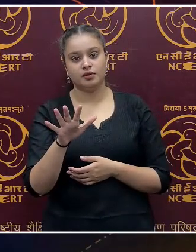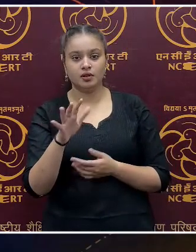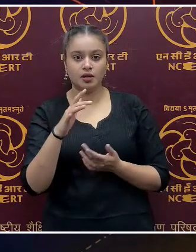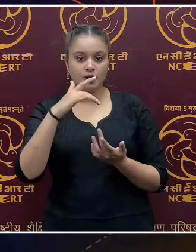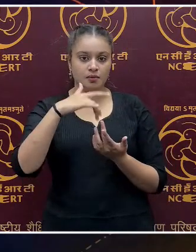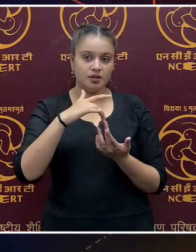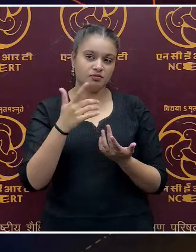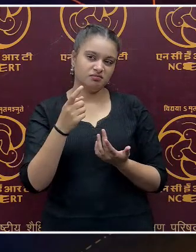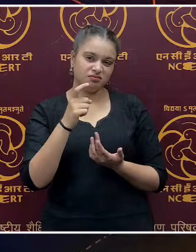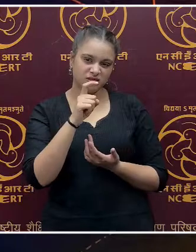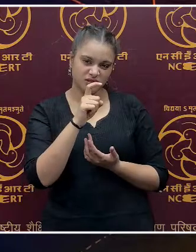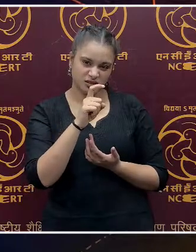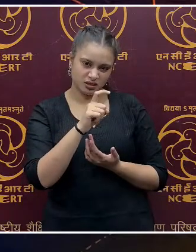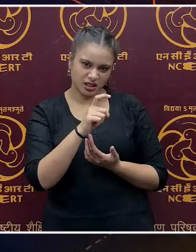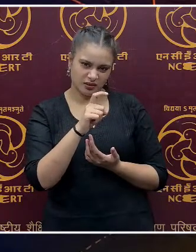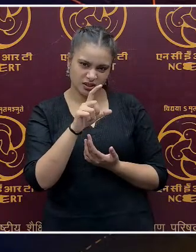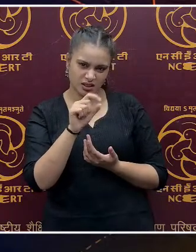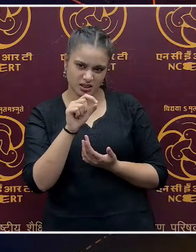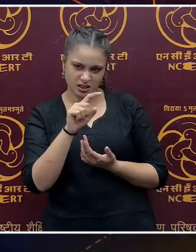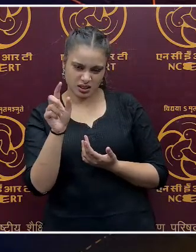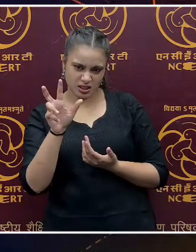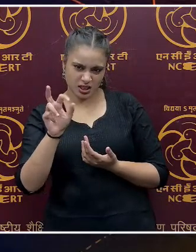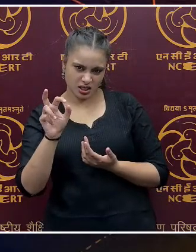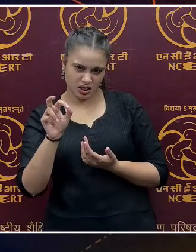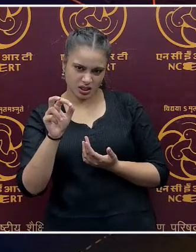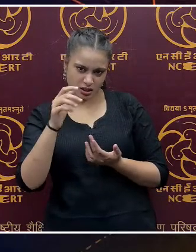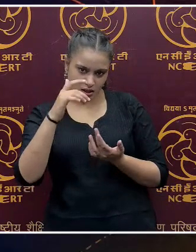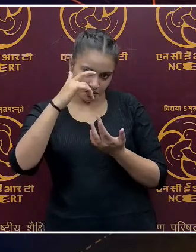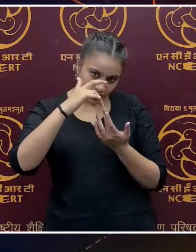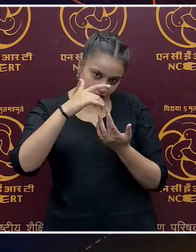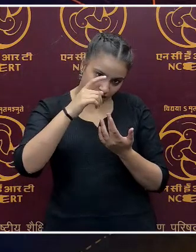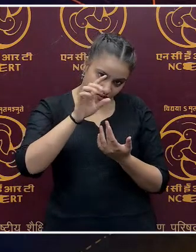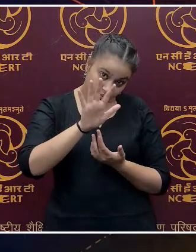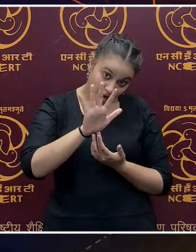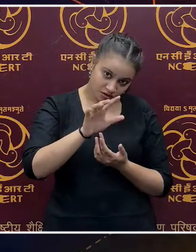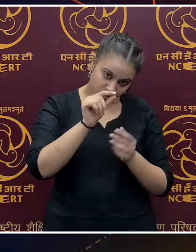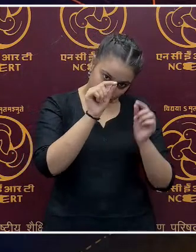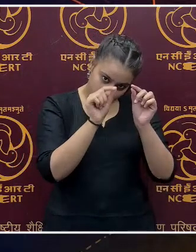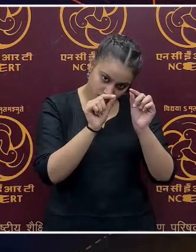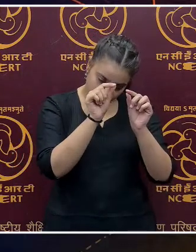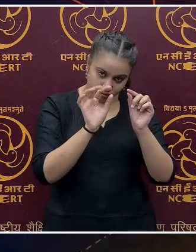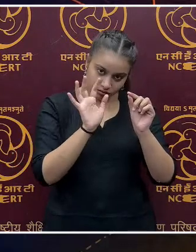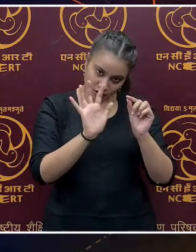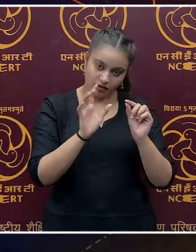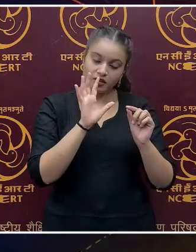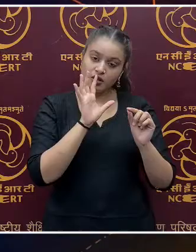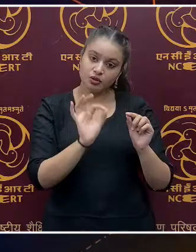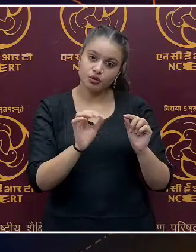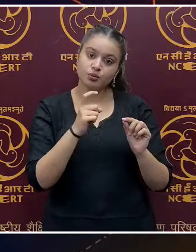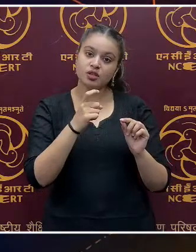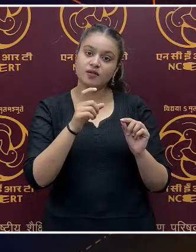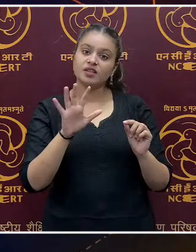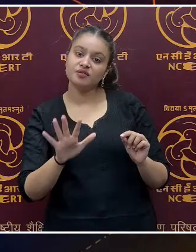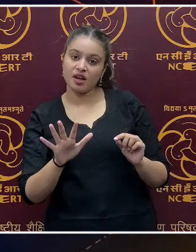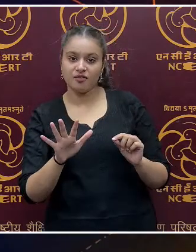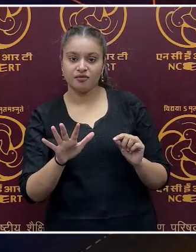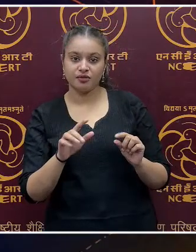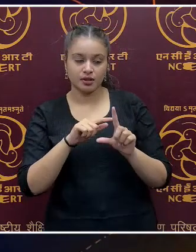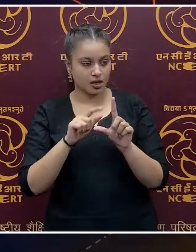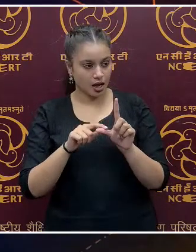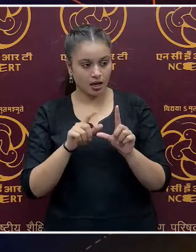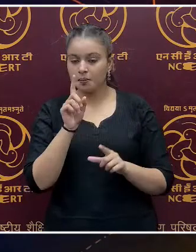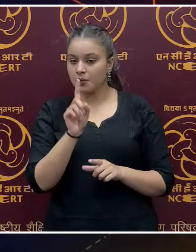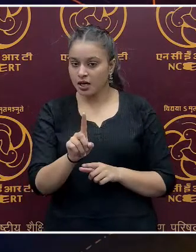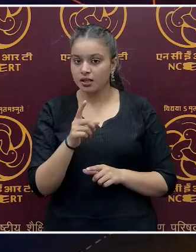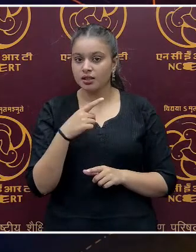between 70 and 80 there is a 5 indicator also. This is actually 75 angle,